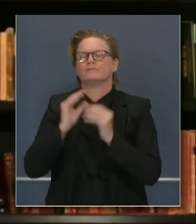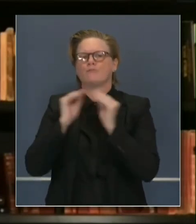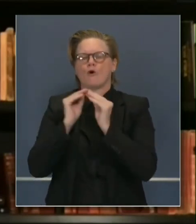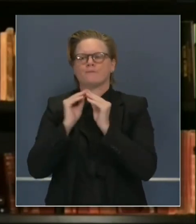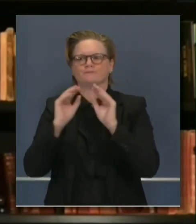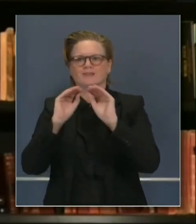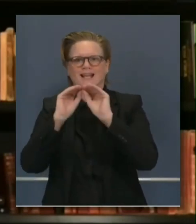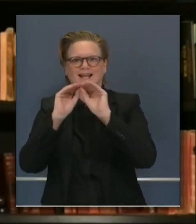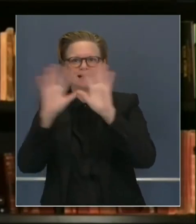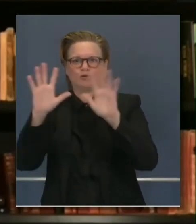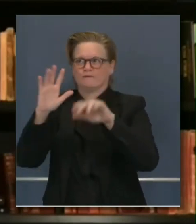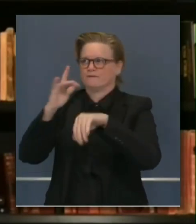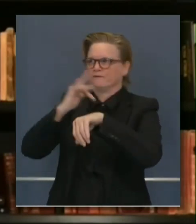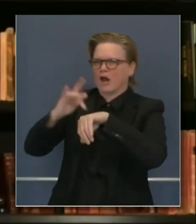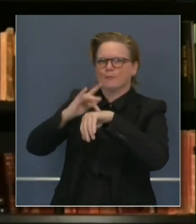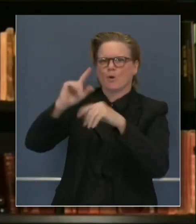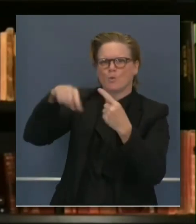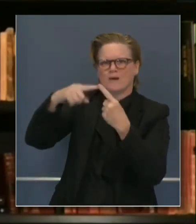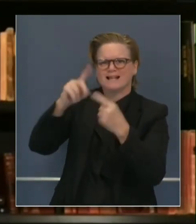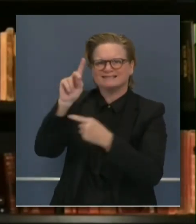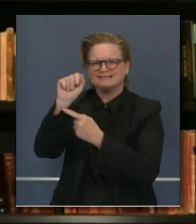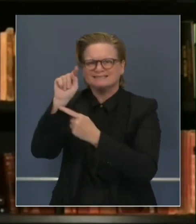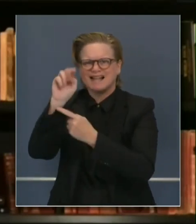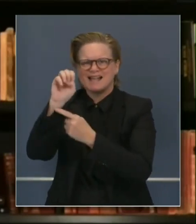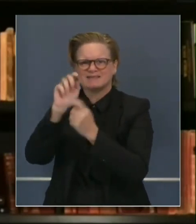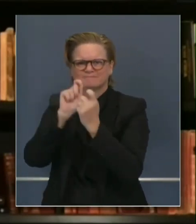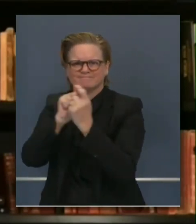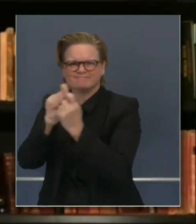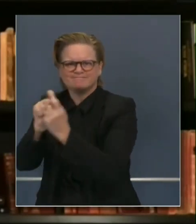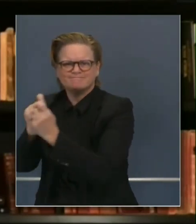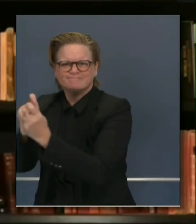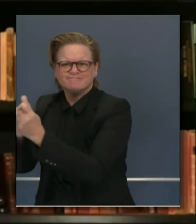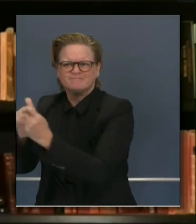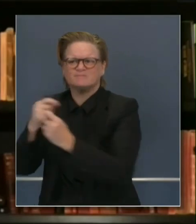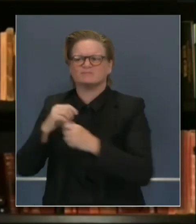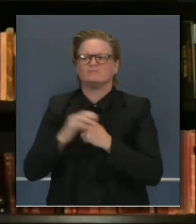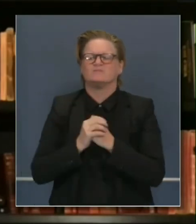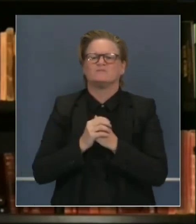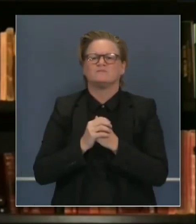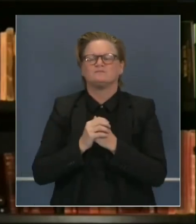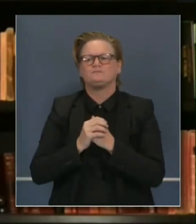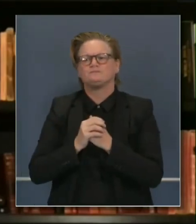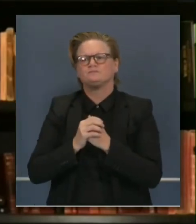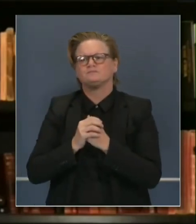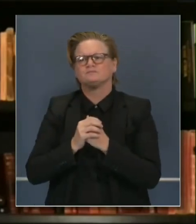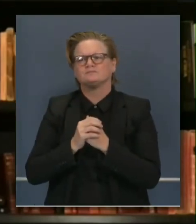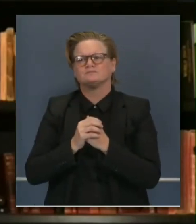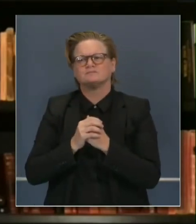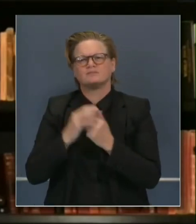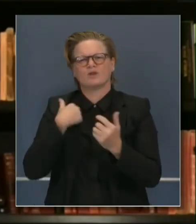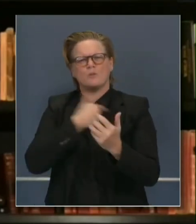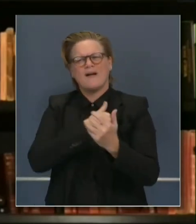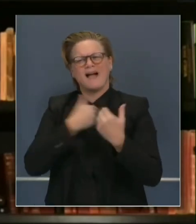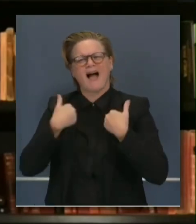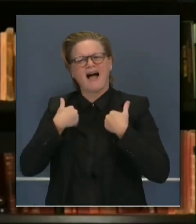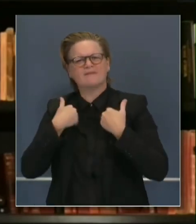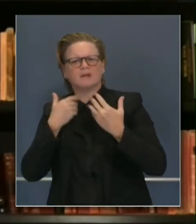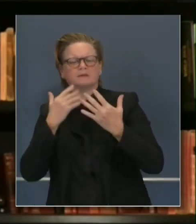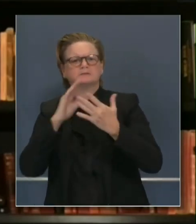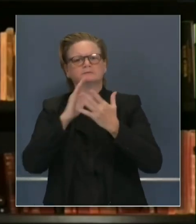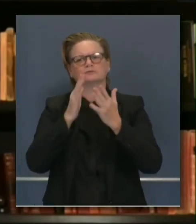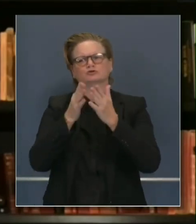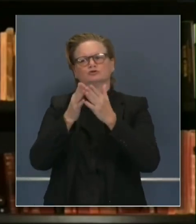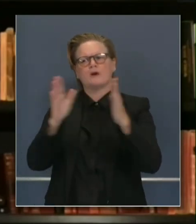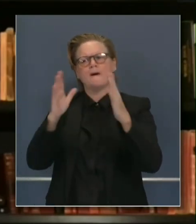doses. So you've heard numbers in the past, by the way. We've had working numbers that were provided by the CDC